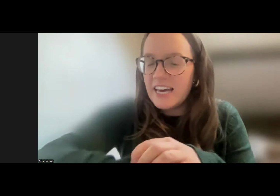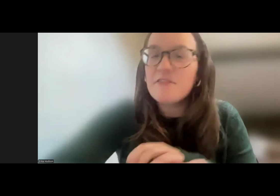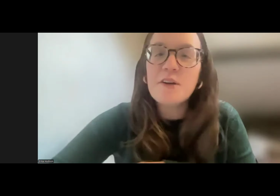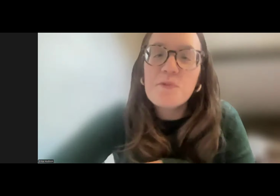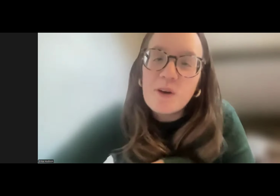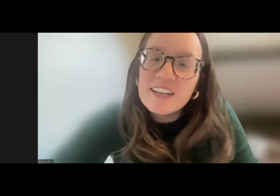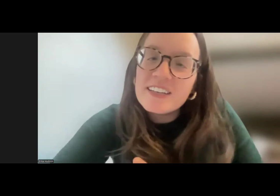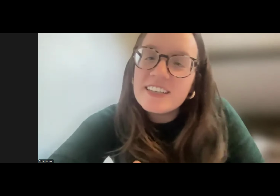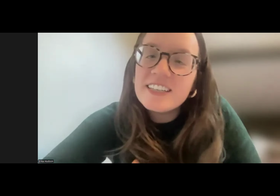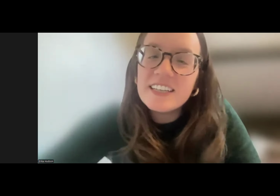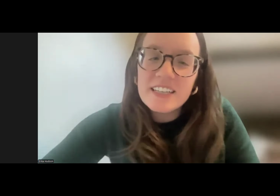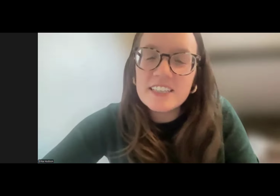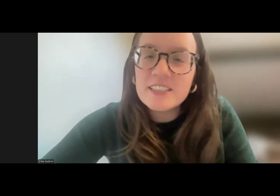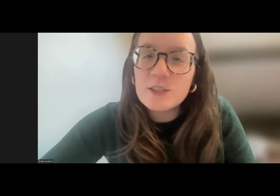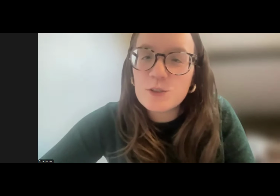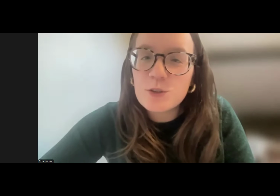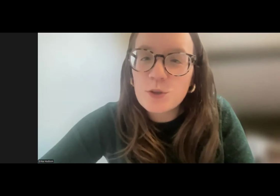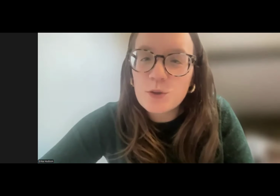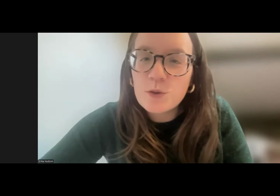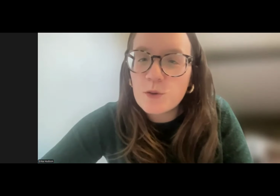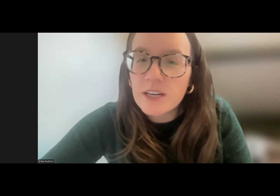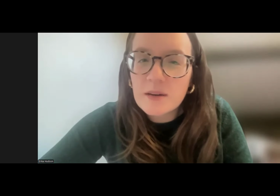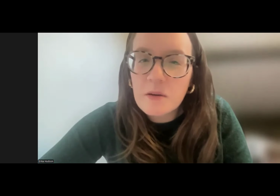Hi, everyone. It is